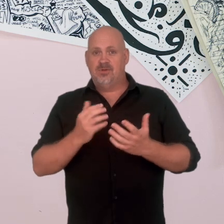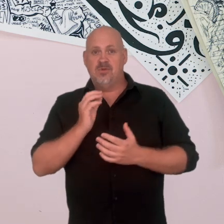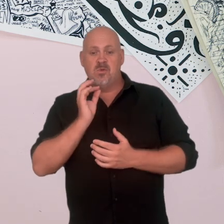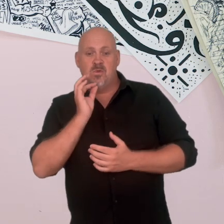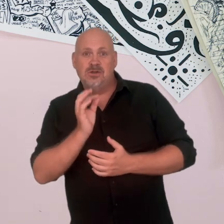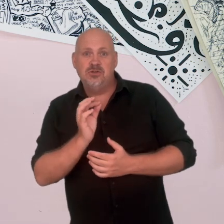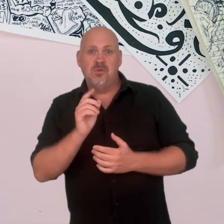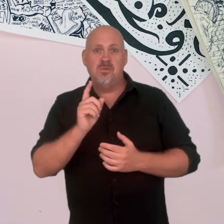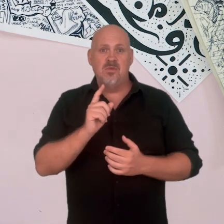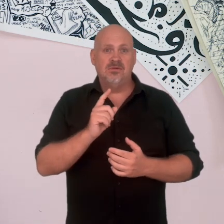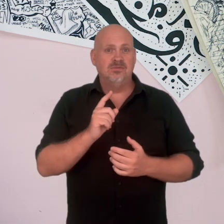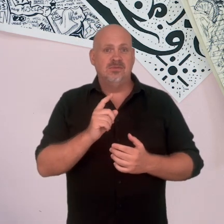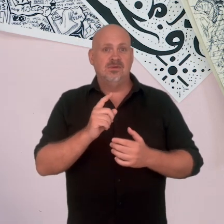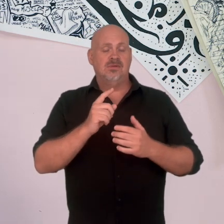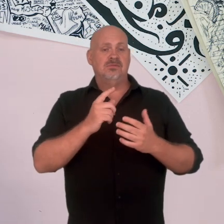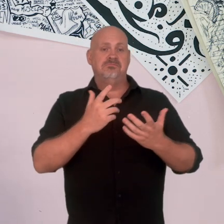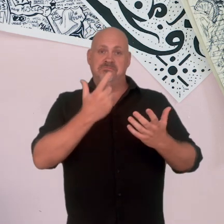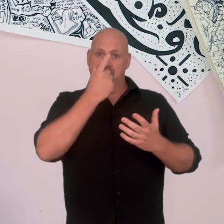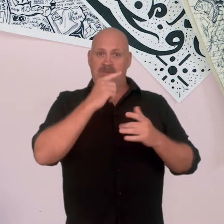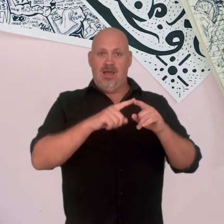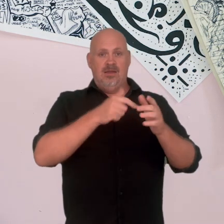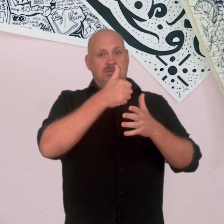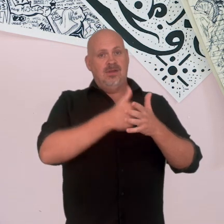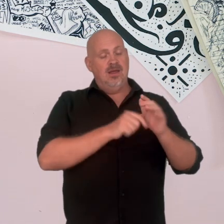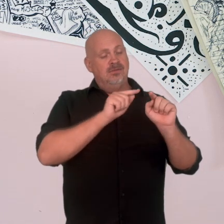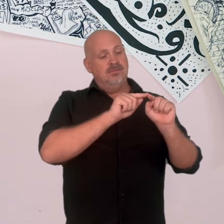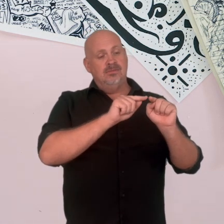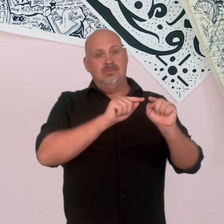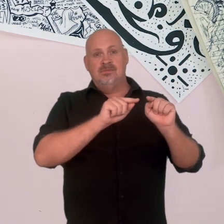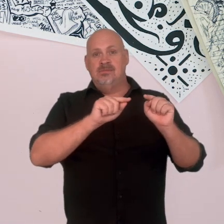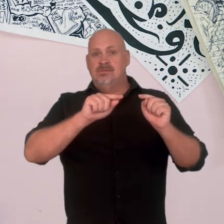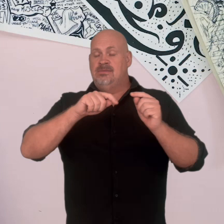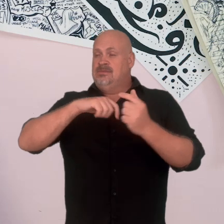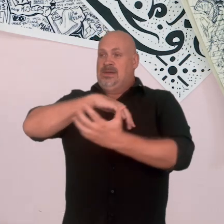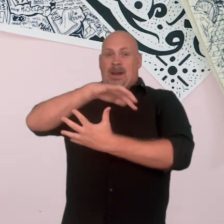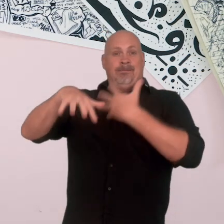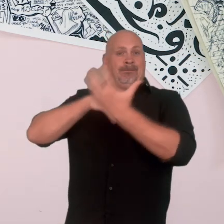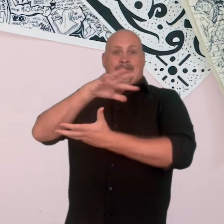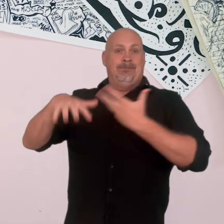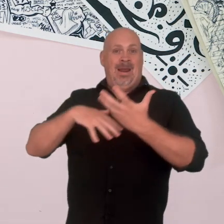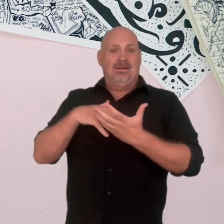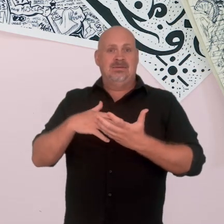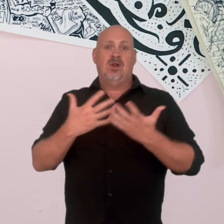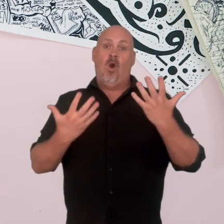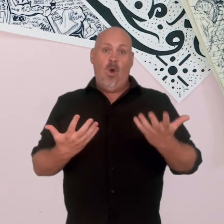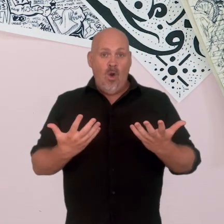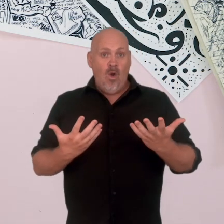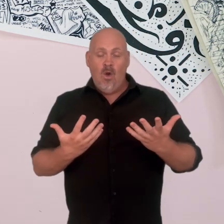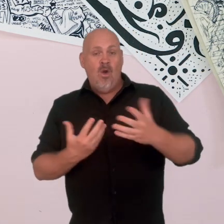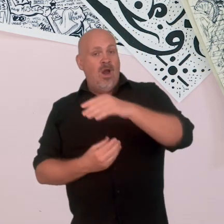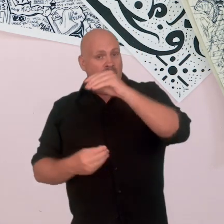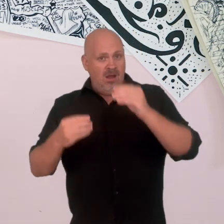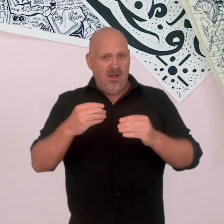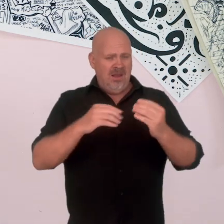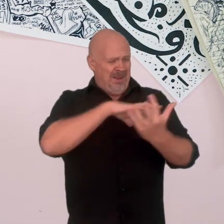a single point to a messy place, or maybe going from a messy